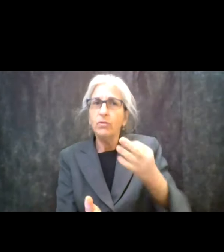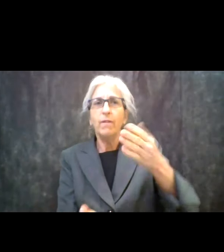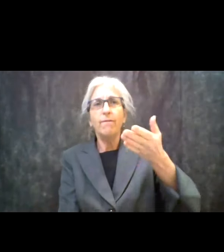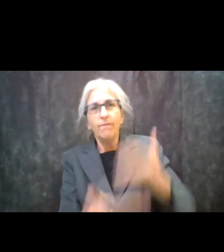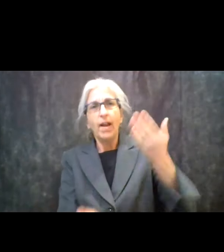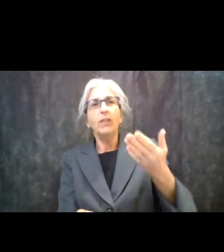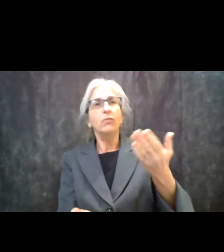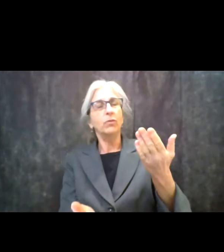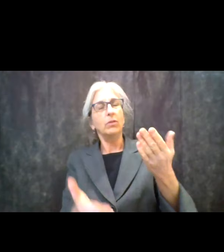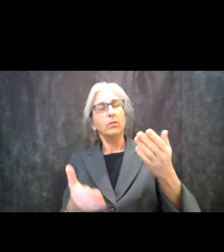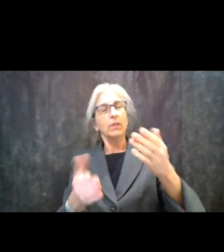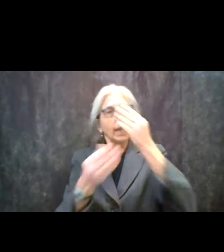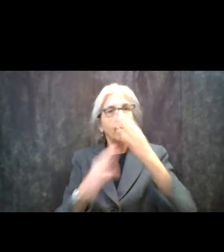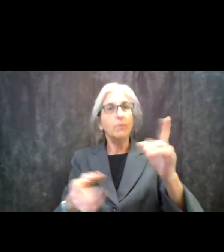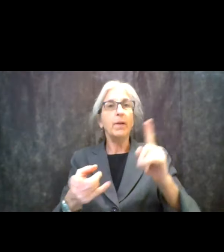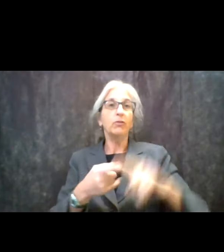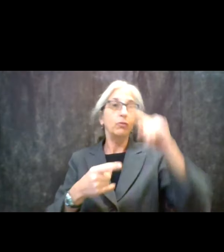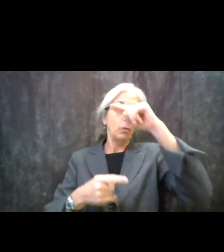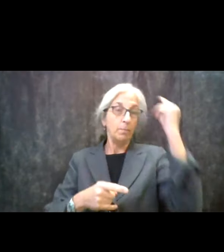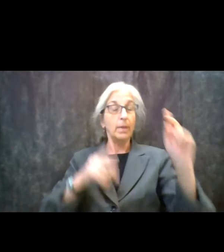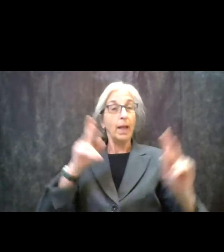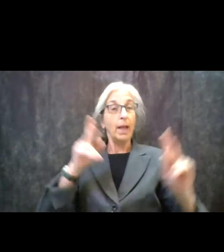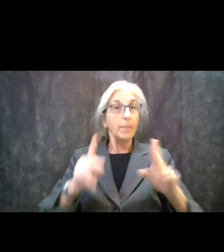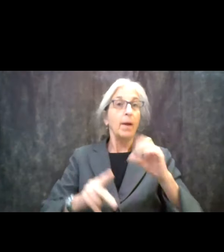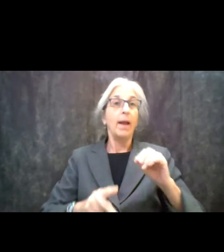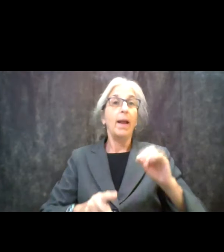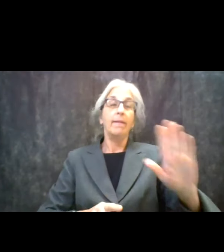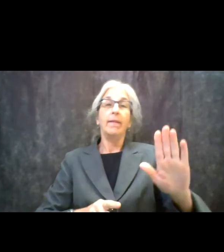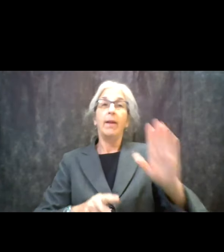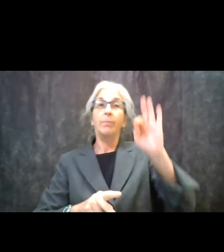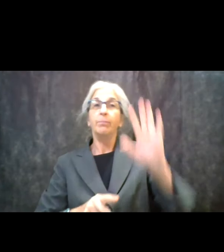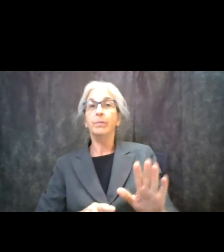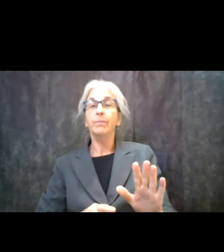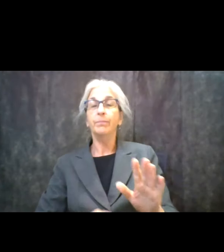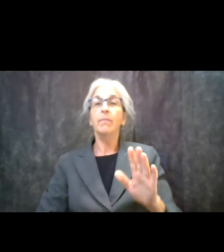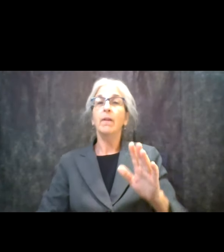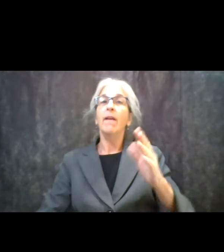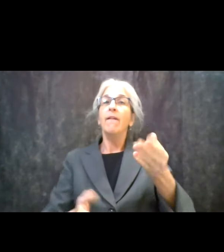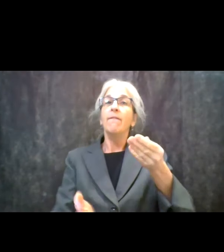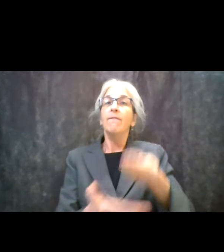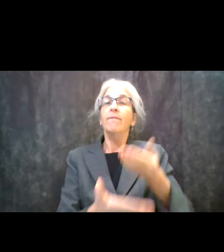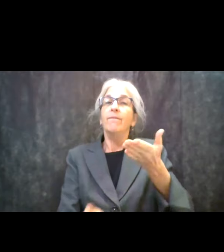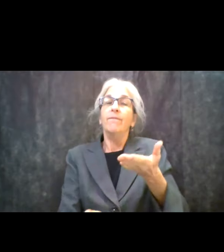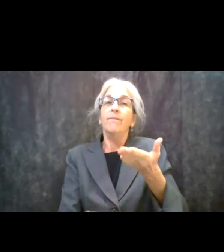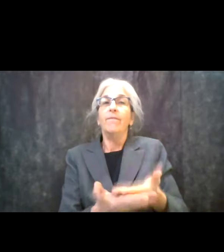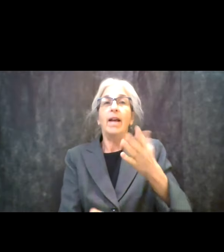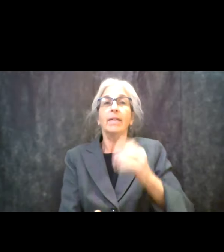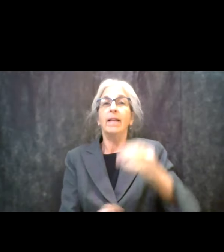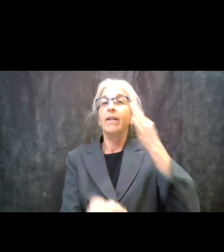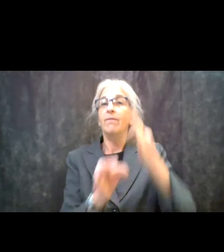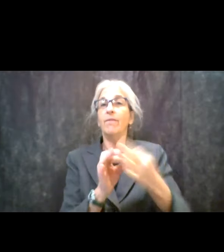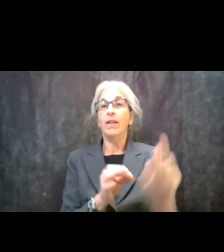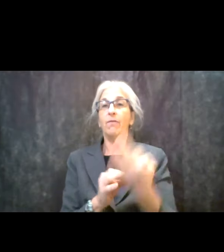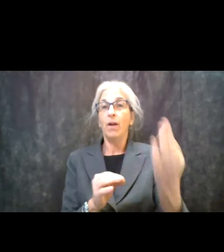to our Black faith leaders and their congregations. Facts and Faith Fridays became the perfect forum for this discussion. During the course of